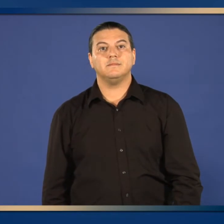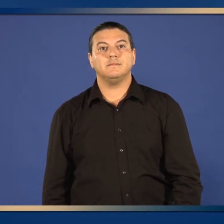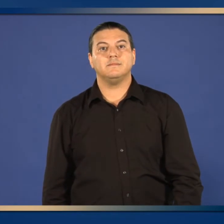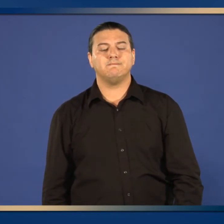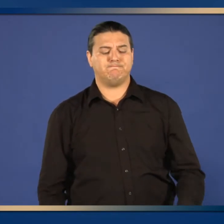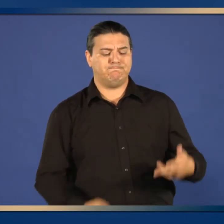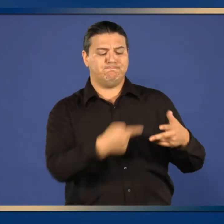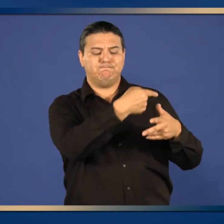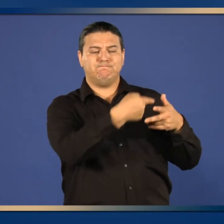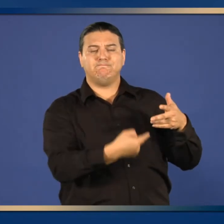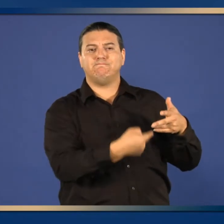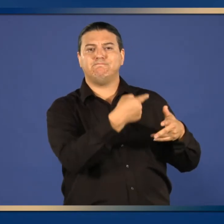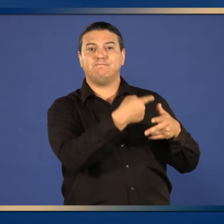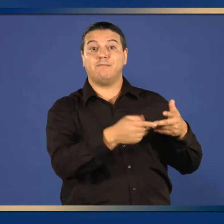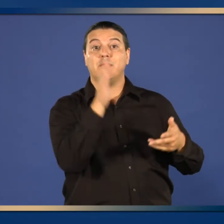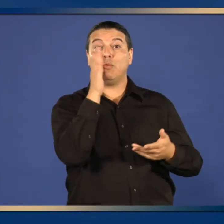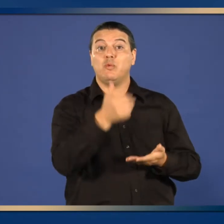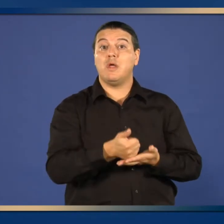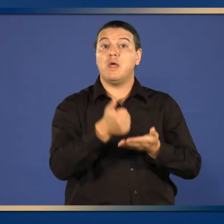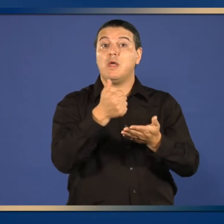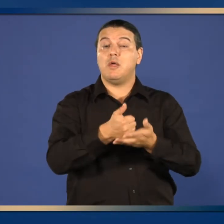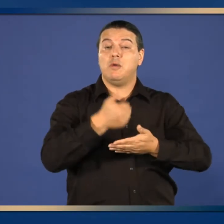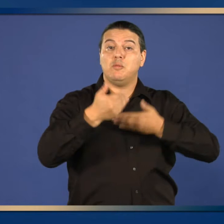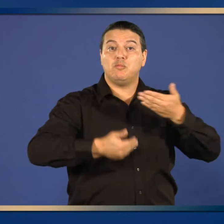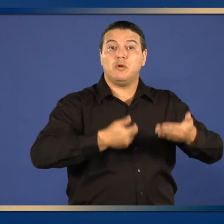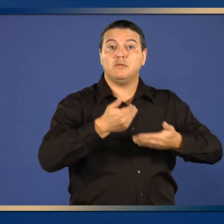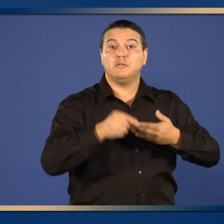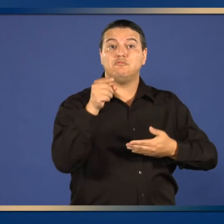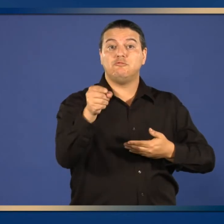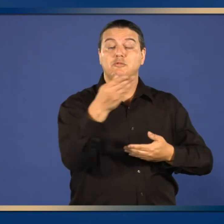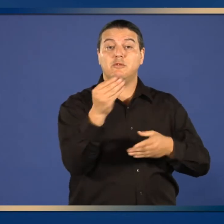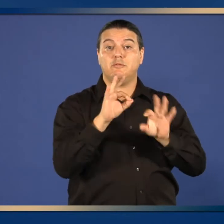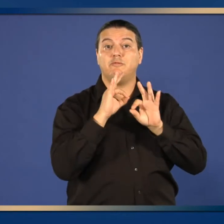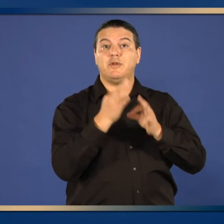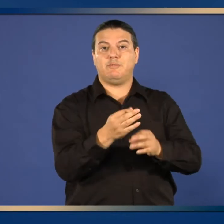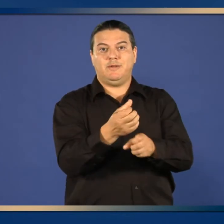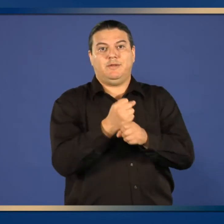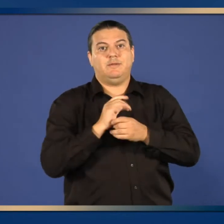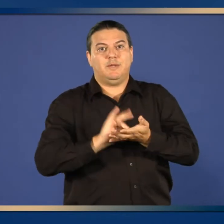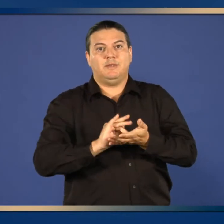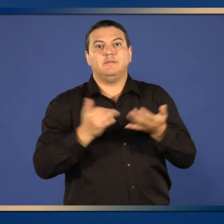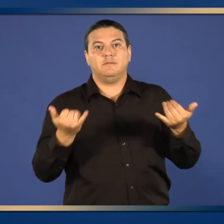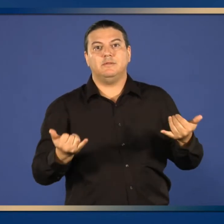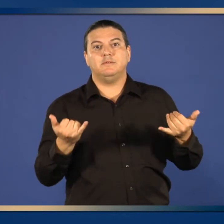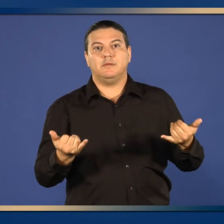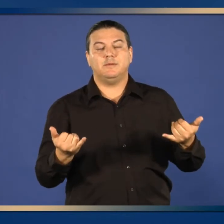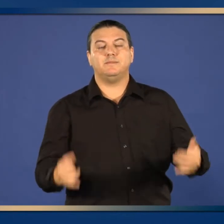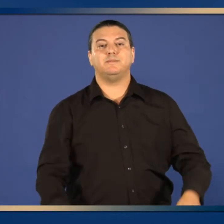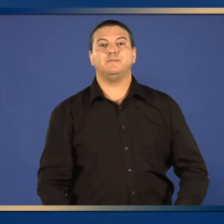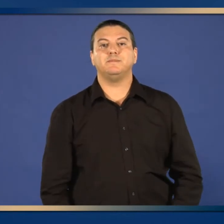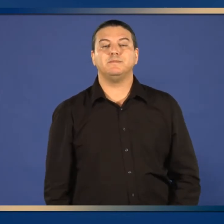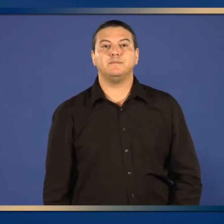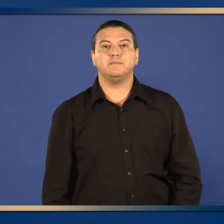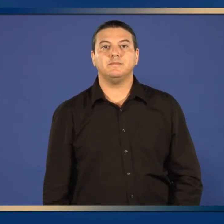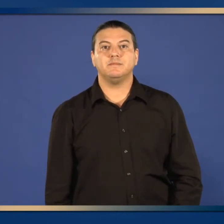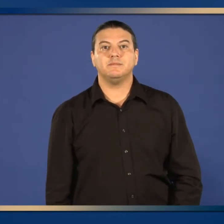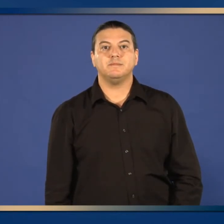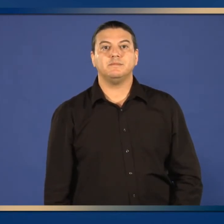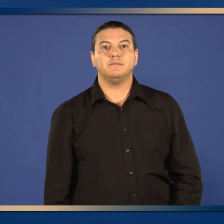The following items are helpful in processing you and your family to receive the medications available here today.